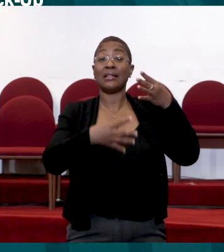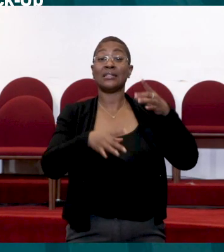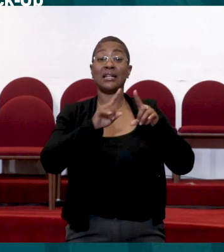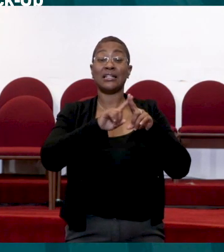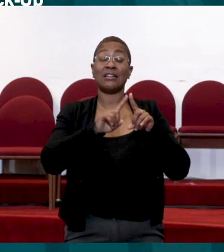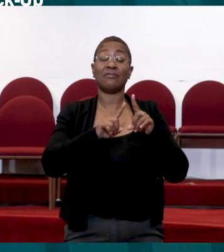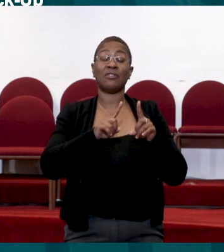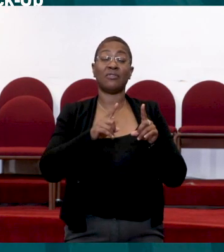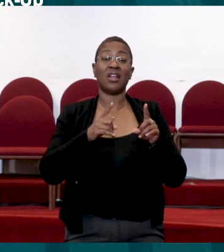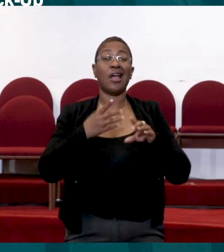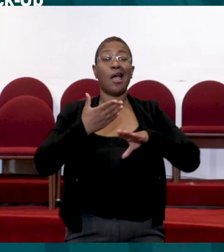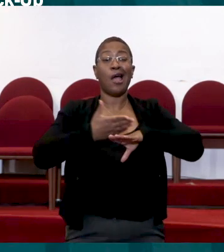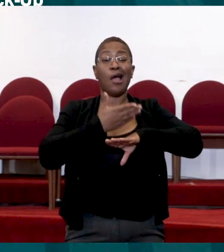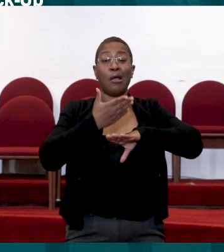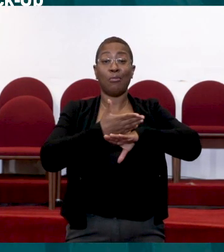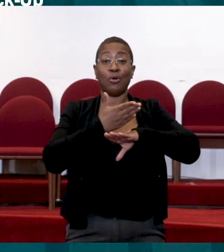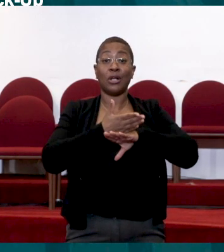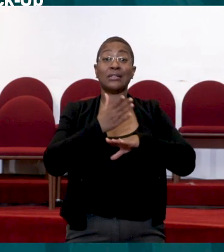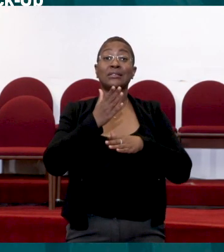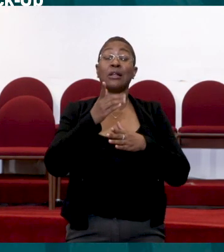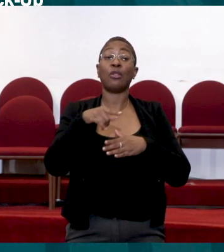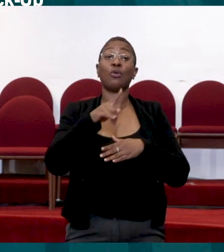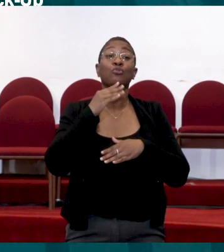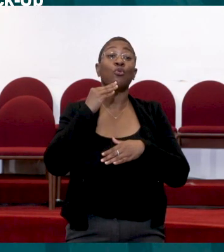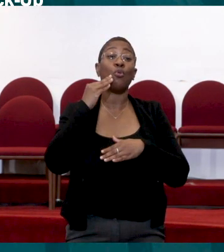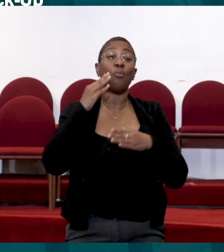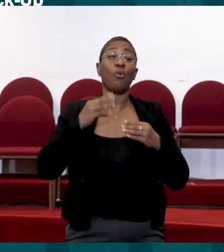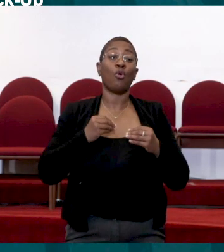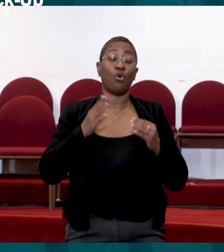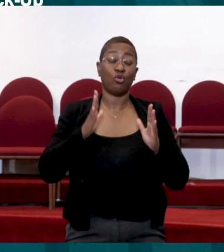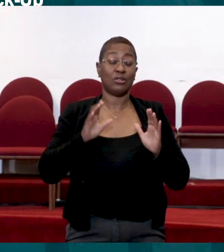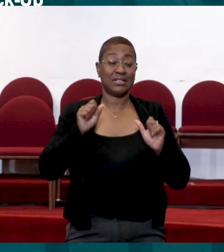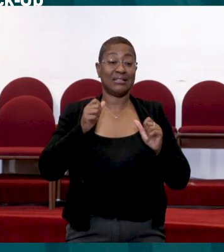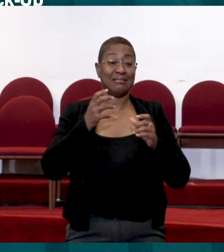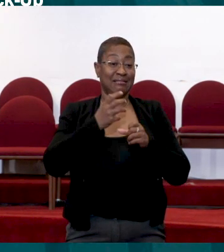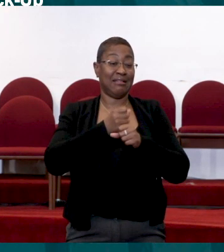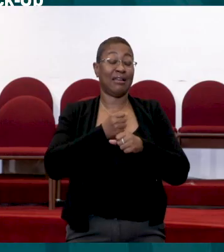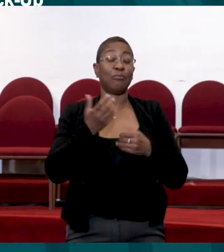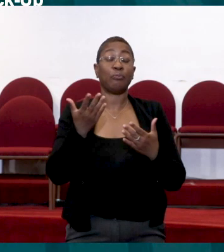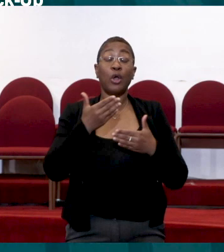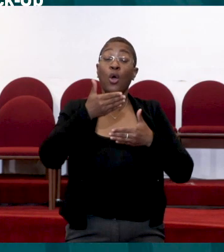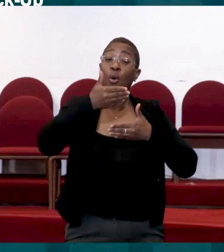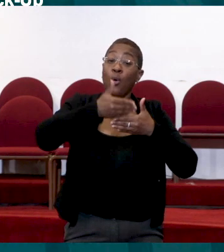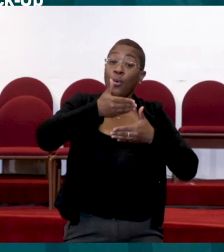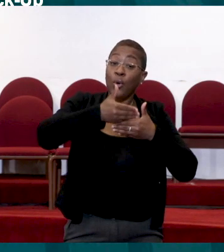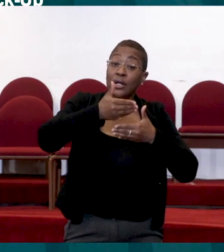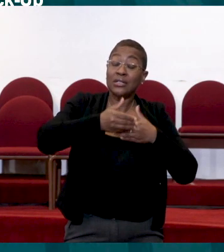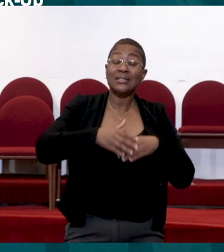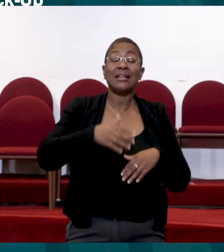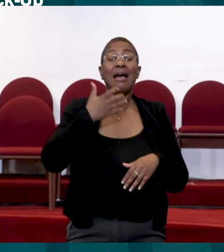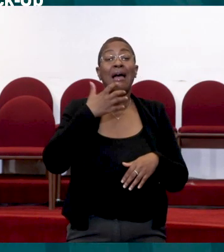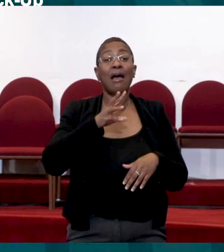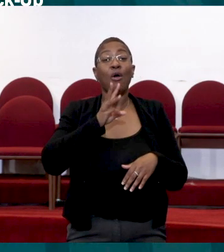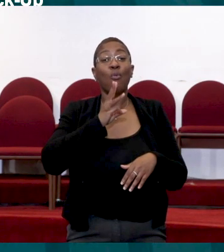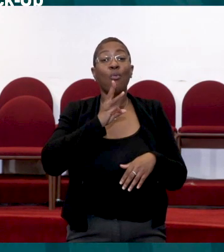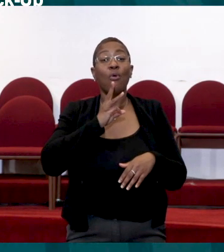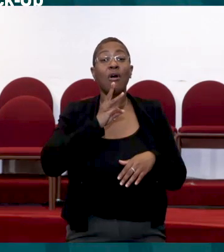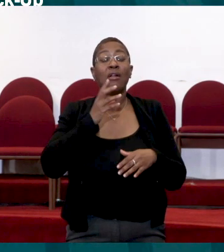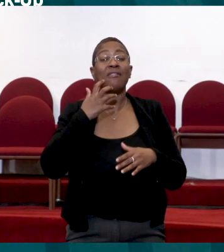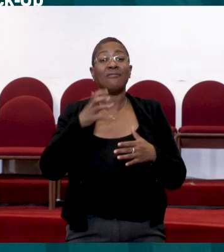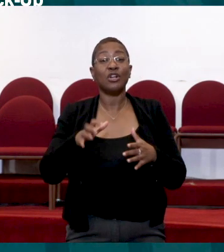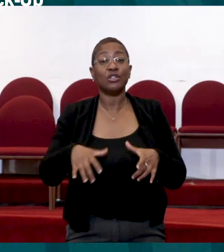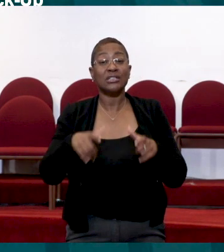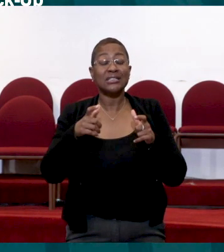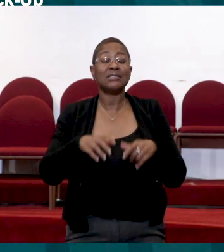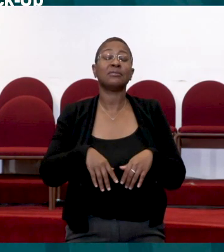that homeowners were eligible for. So these included windows, hot water furnaces and tanks, roof